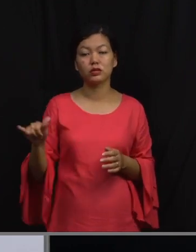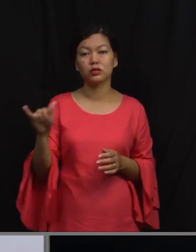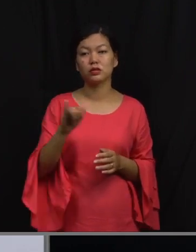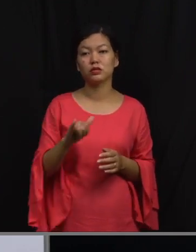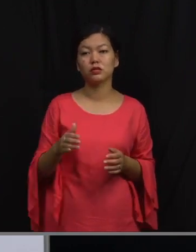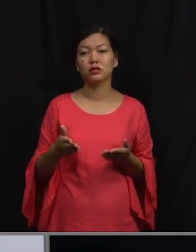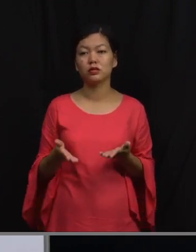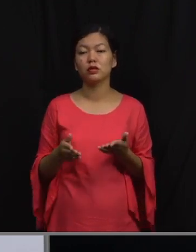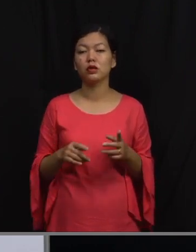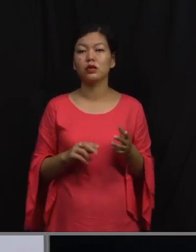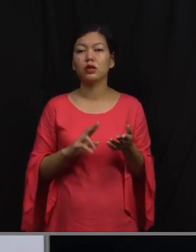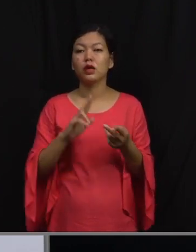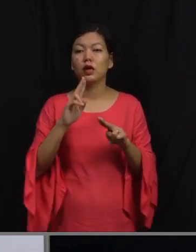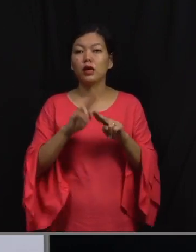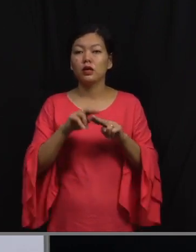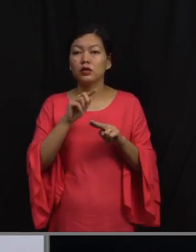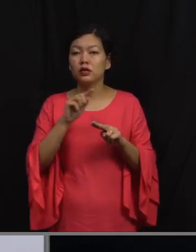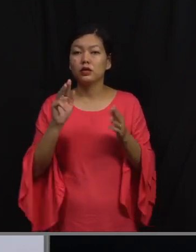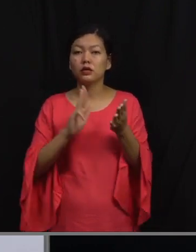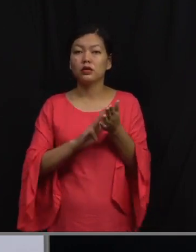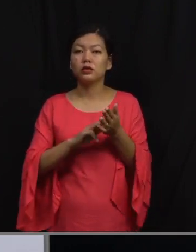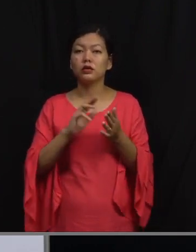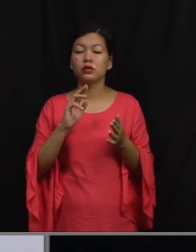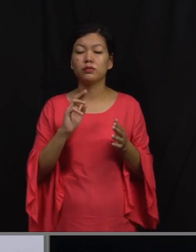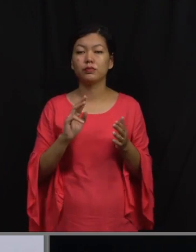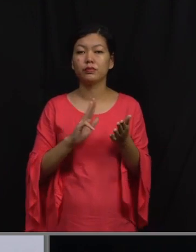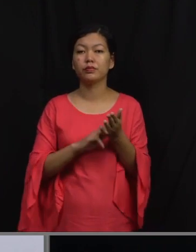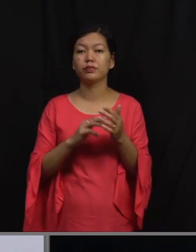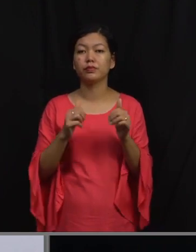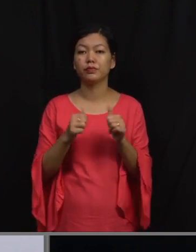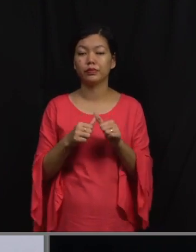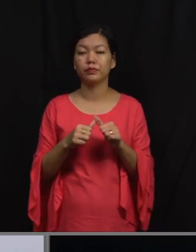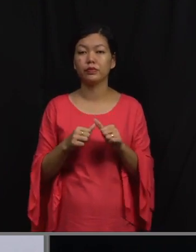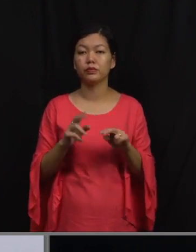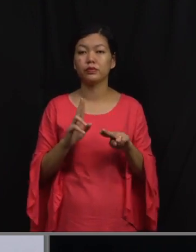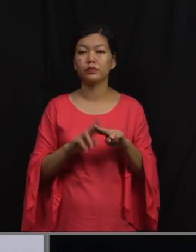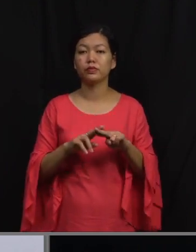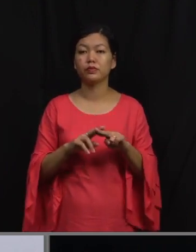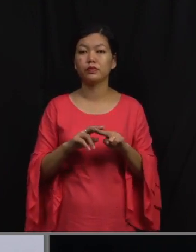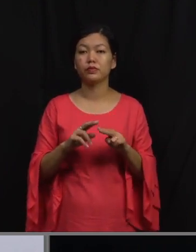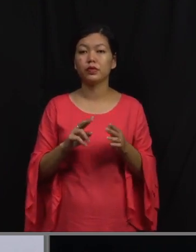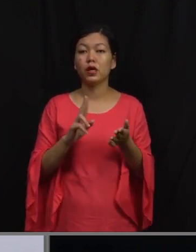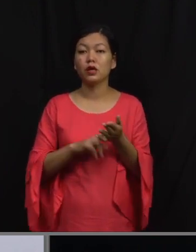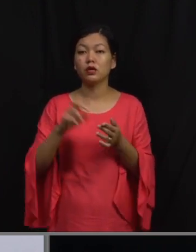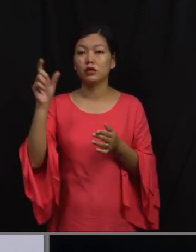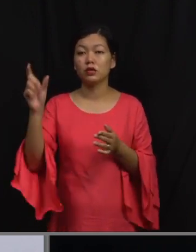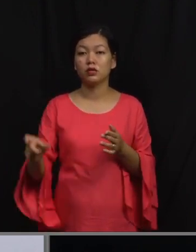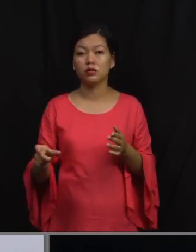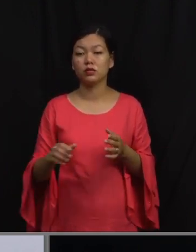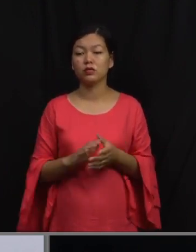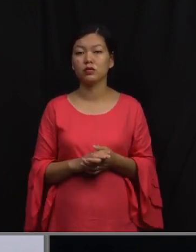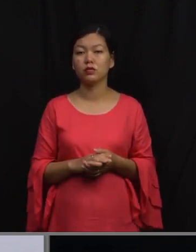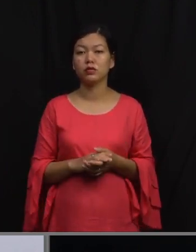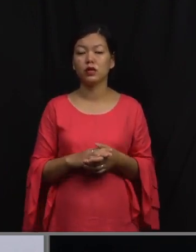F equal to ma, right? But now you think once, by using this F equal to ma, or by the law of gravitation F equal to